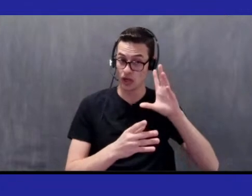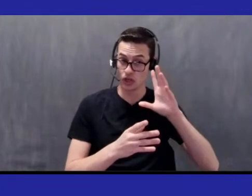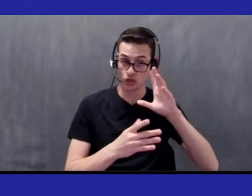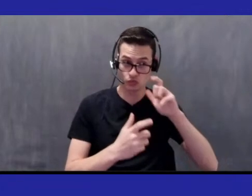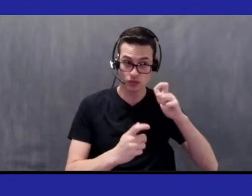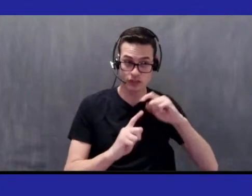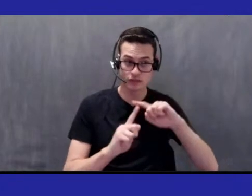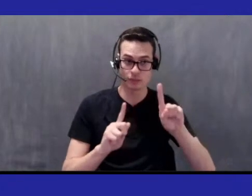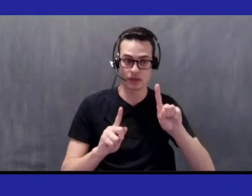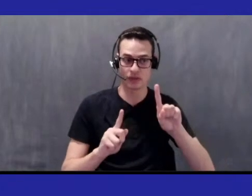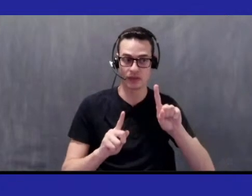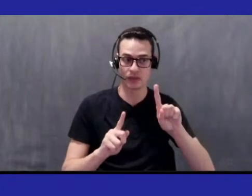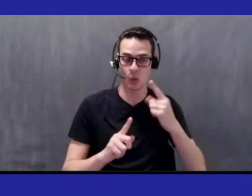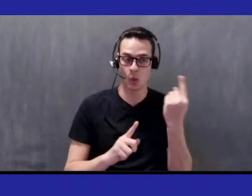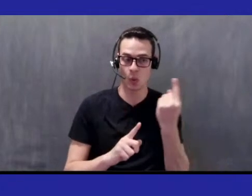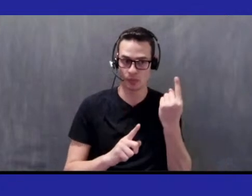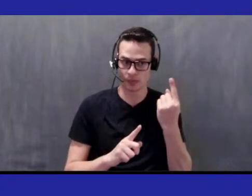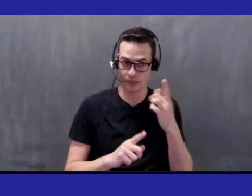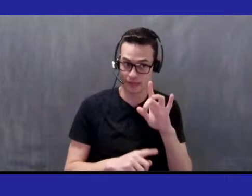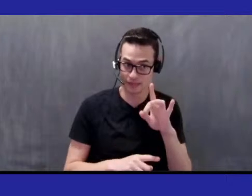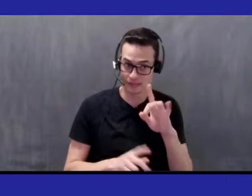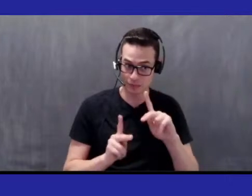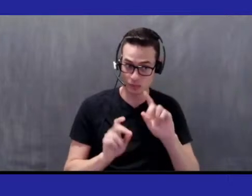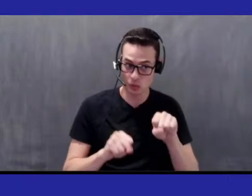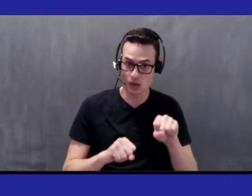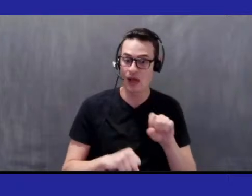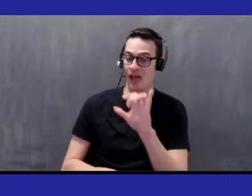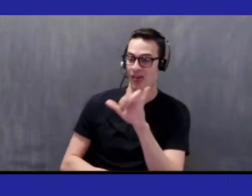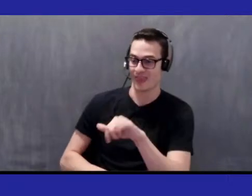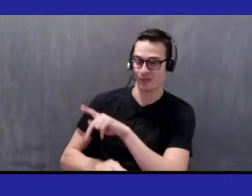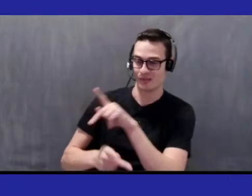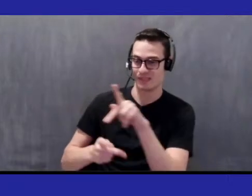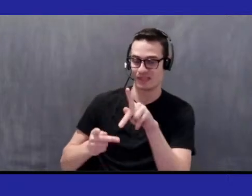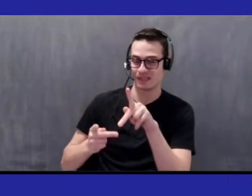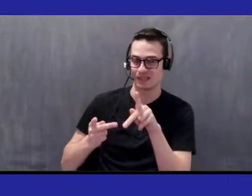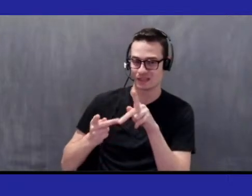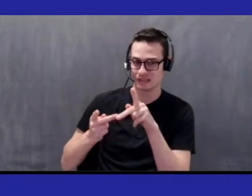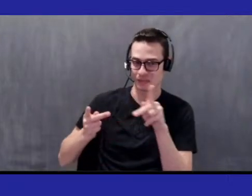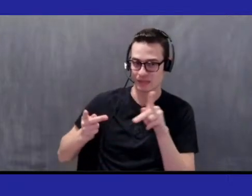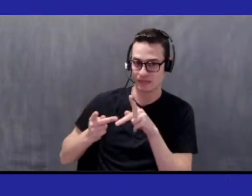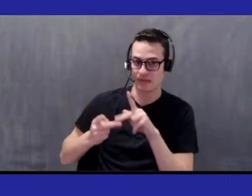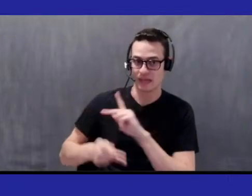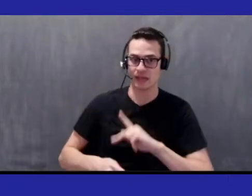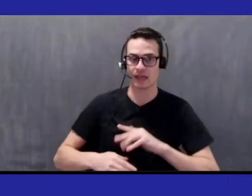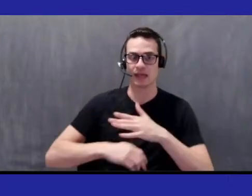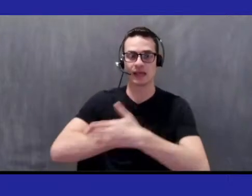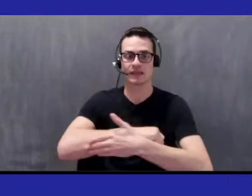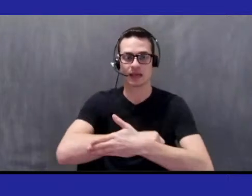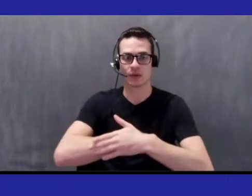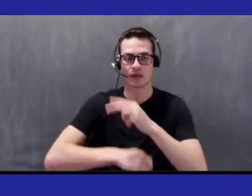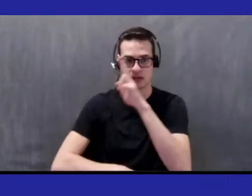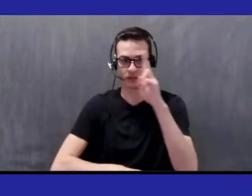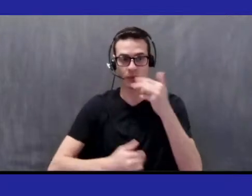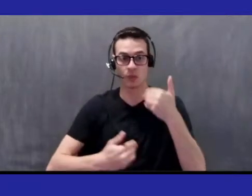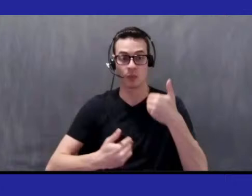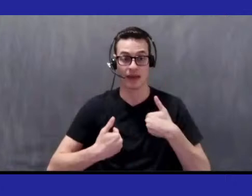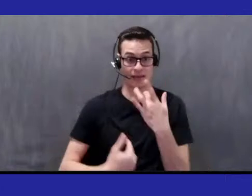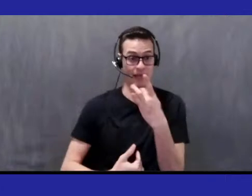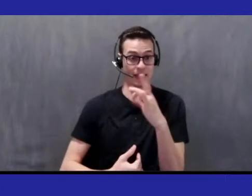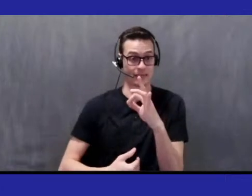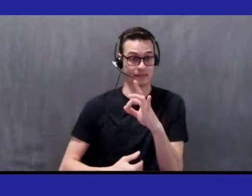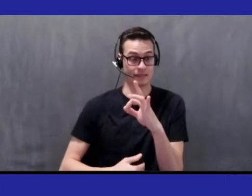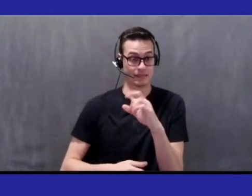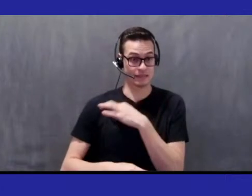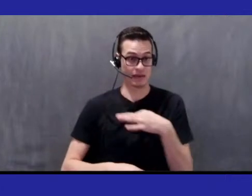specific cohort that took place at Kings County Hospital. Okay. So at Kings County, we had 18 employees participate, but when we run our